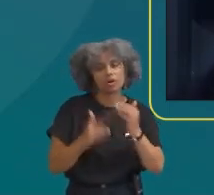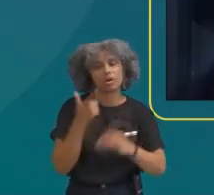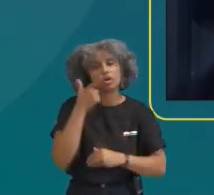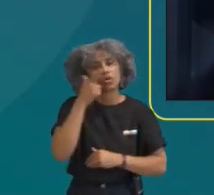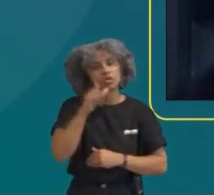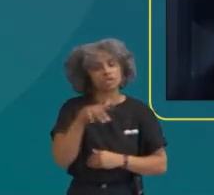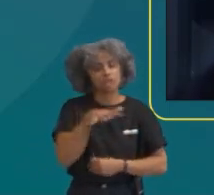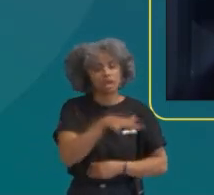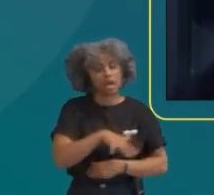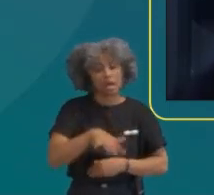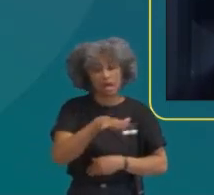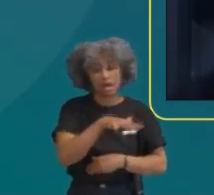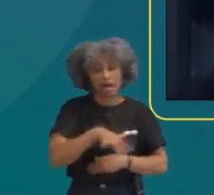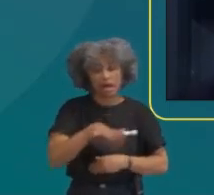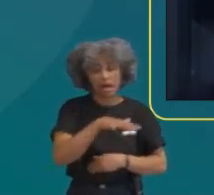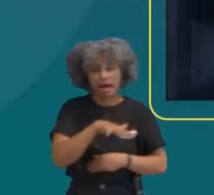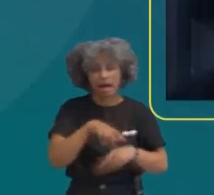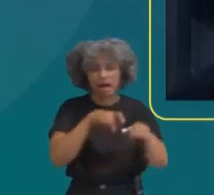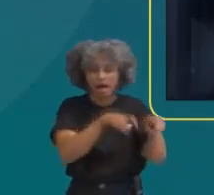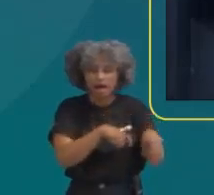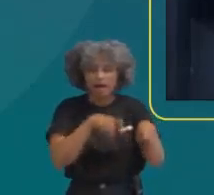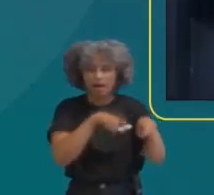urbanizing community that allows